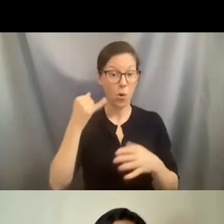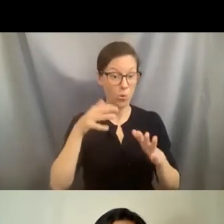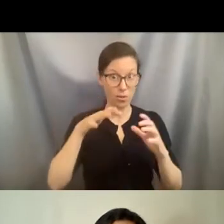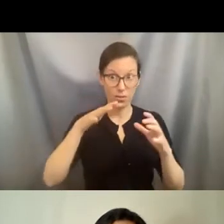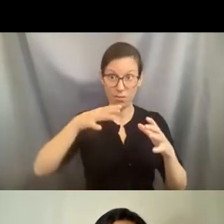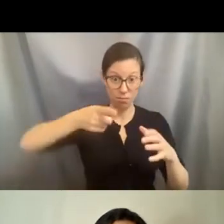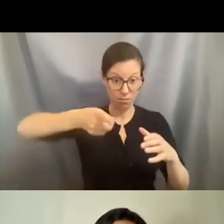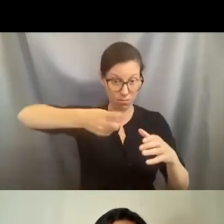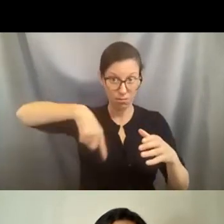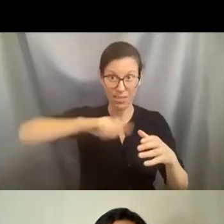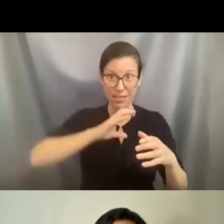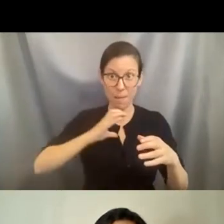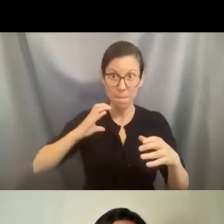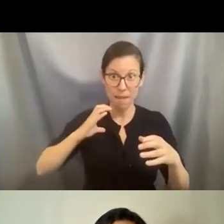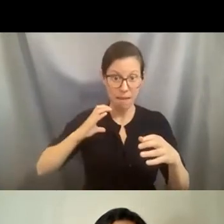to the floor,